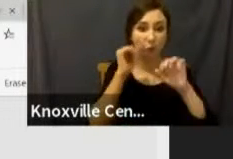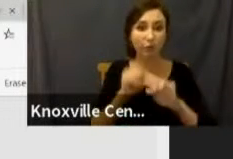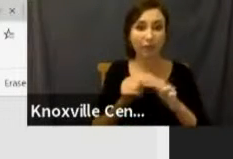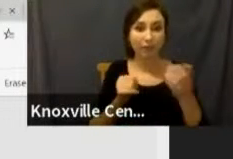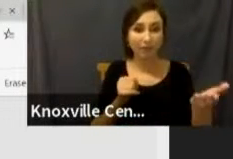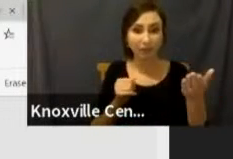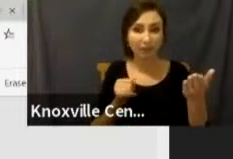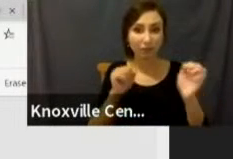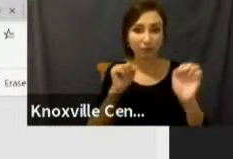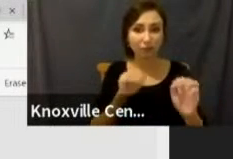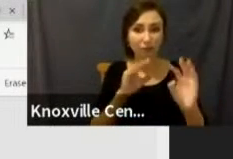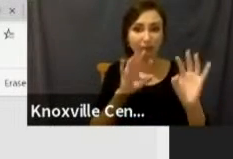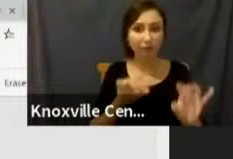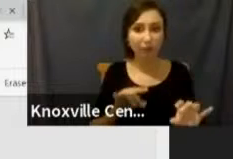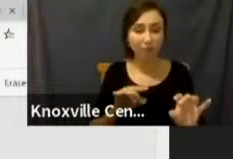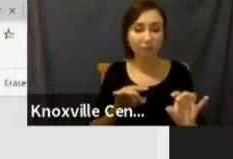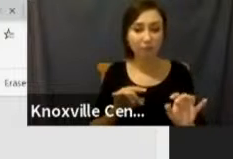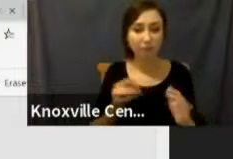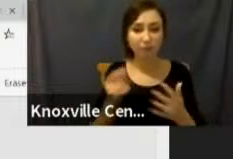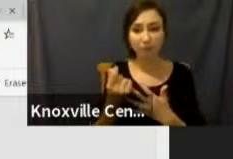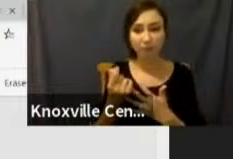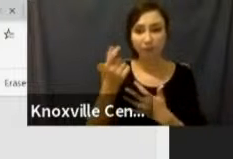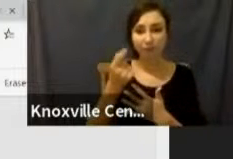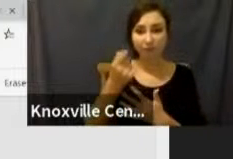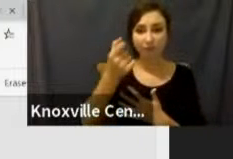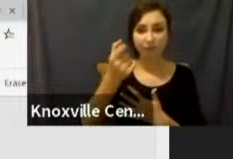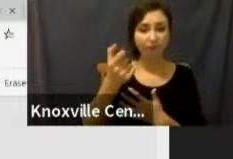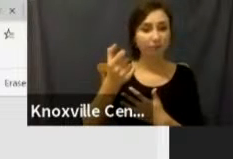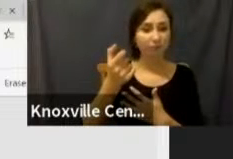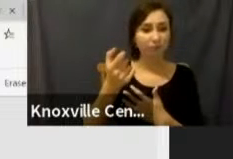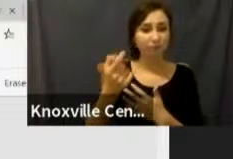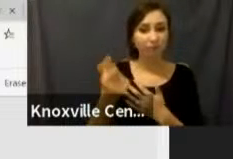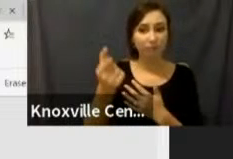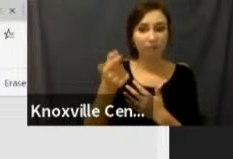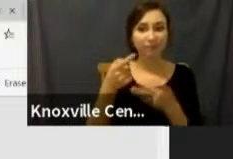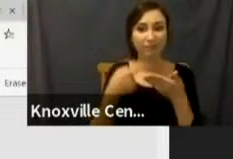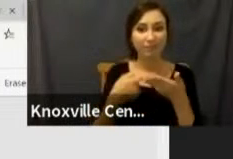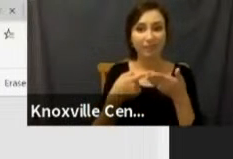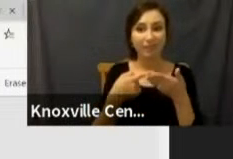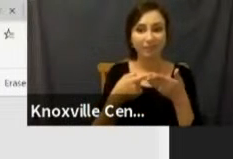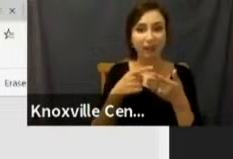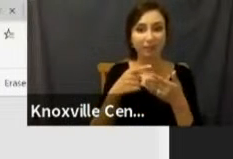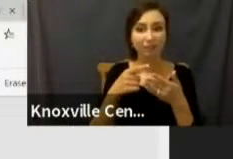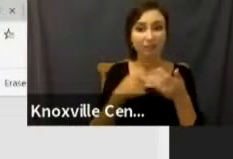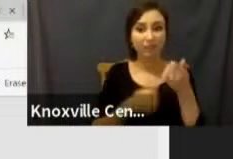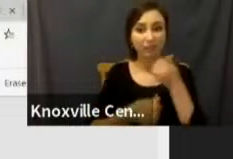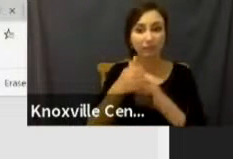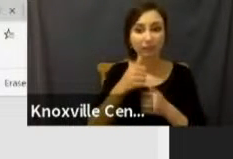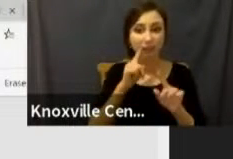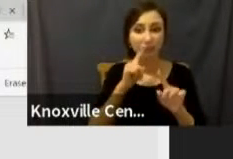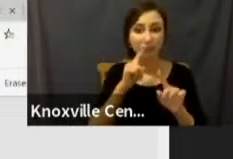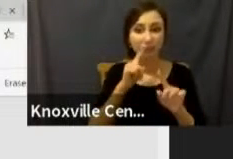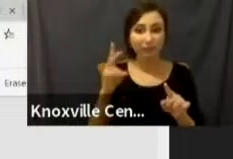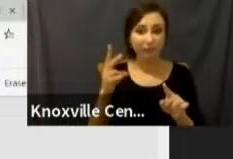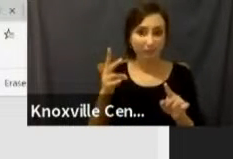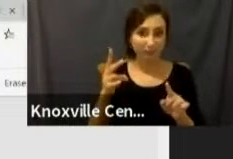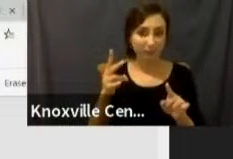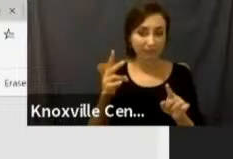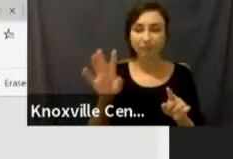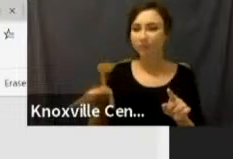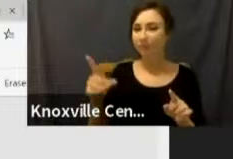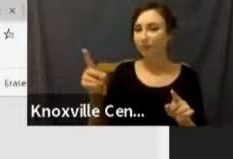just to take out the ones that talk about Executive Order 17. Dr. O'Brien, this